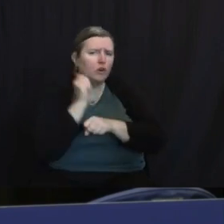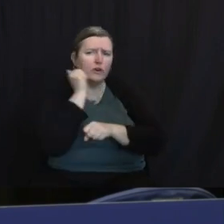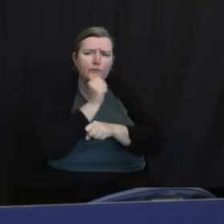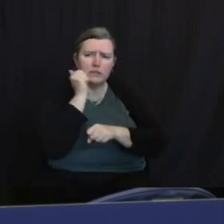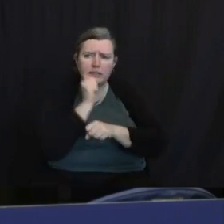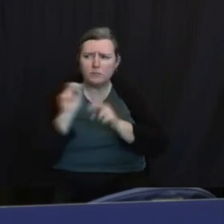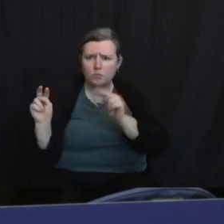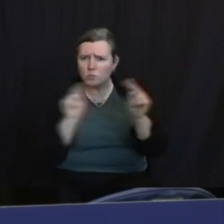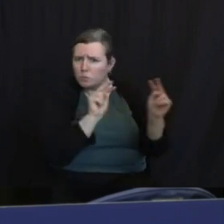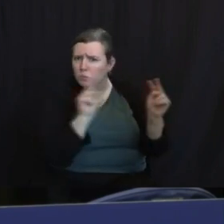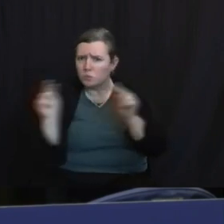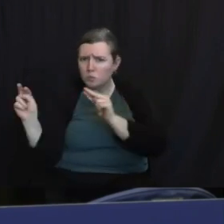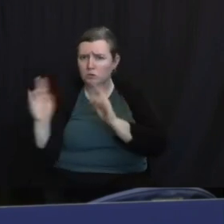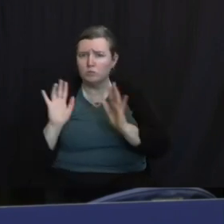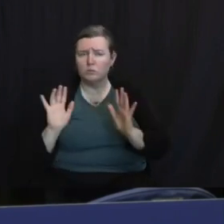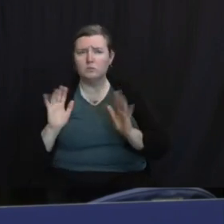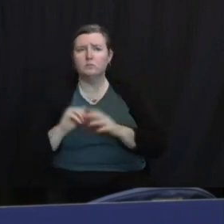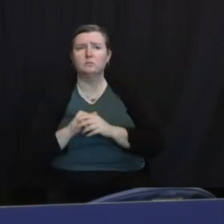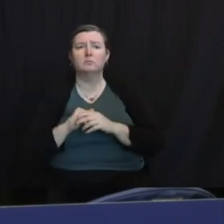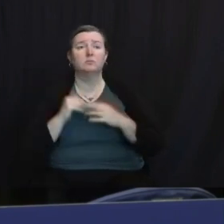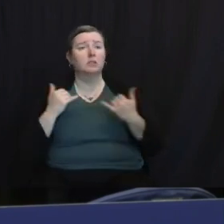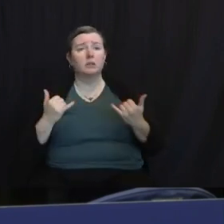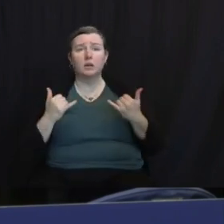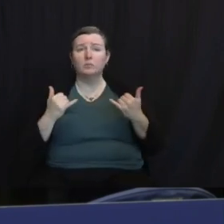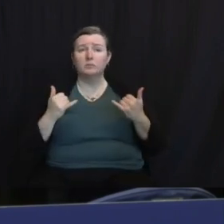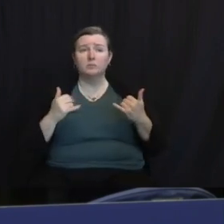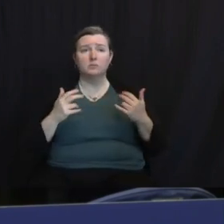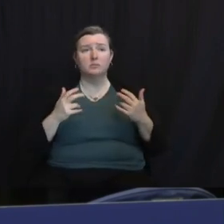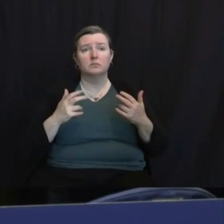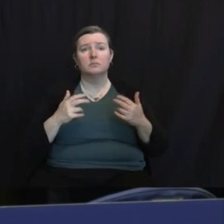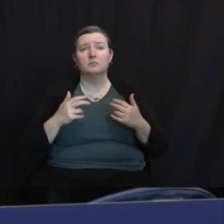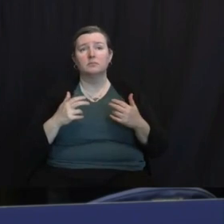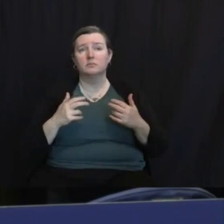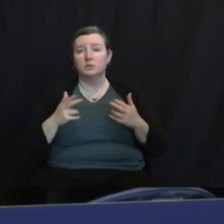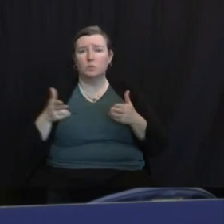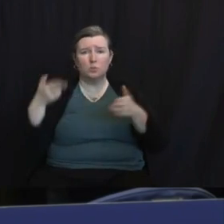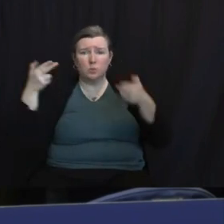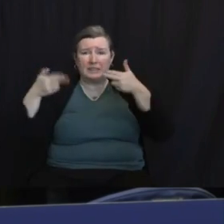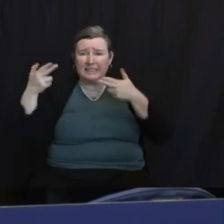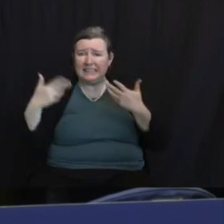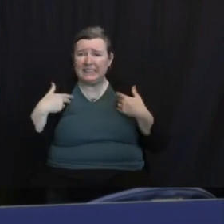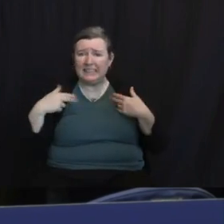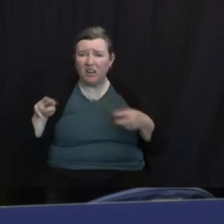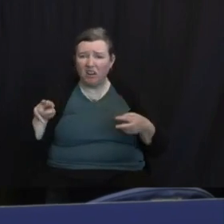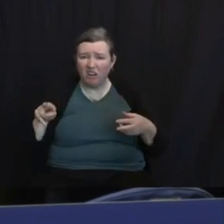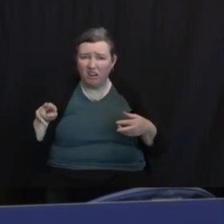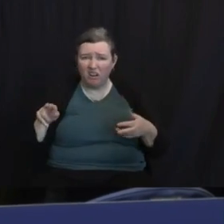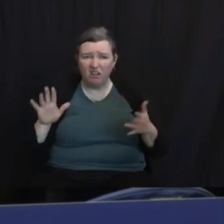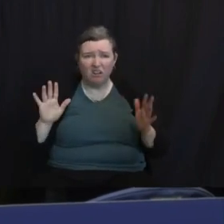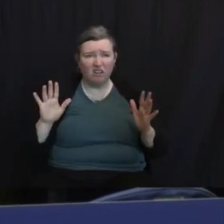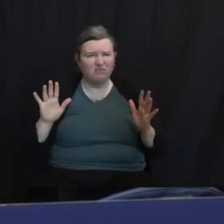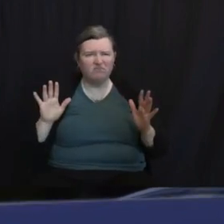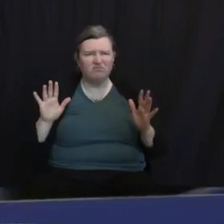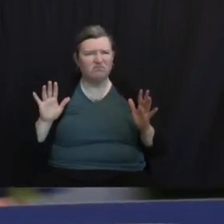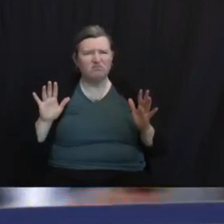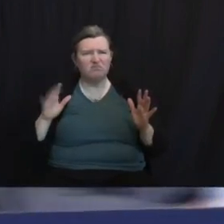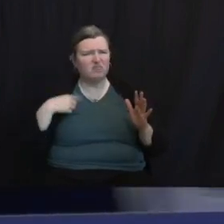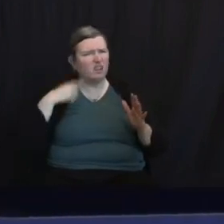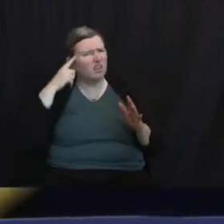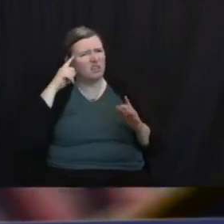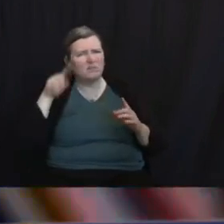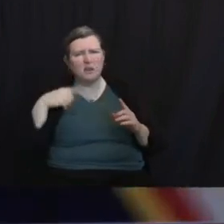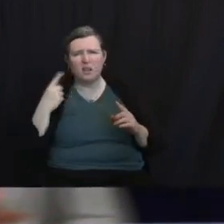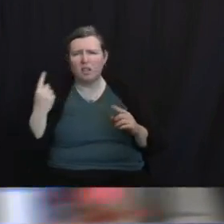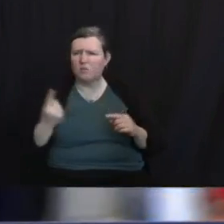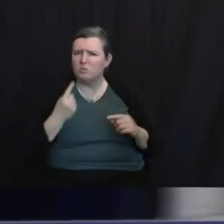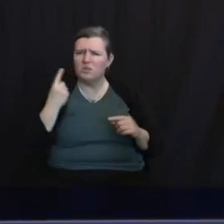active shooters and homegrown violent extremists are what keep most of us up at night. Thanks, Gov. In fact, part of my comments tonight